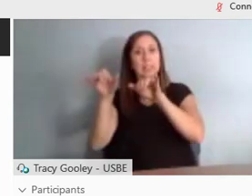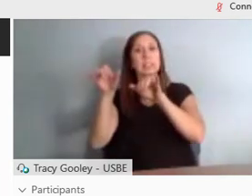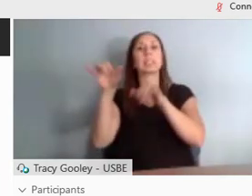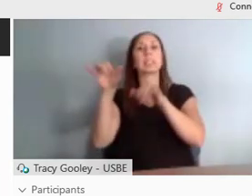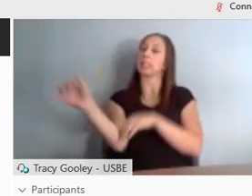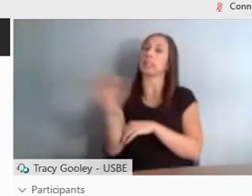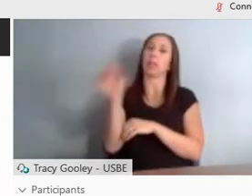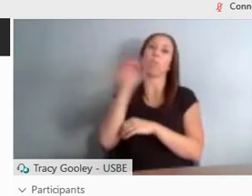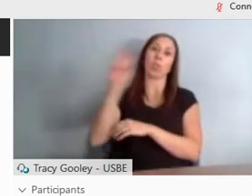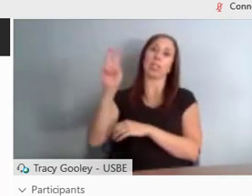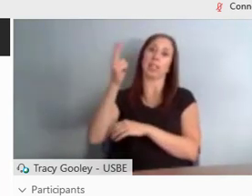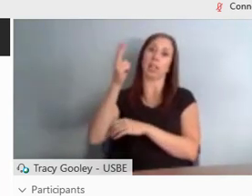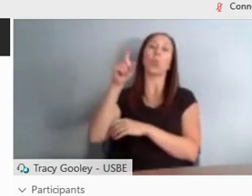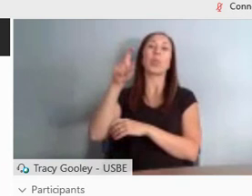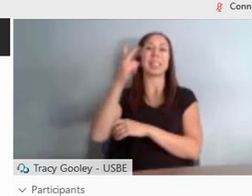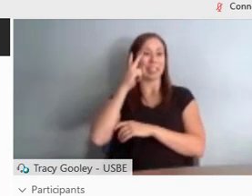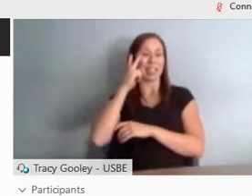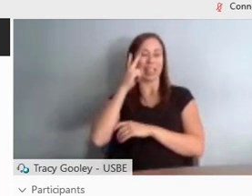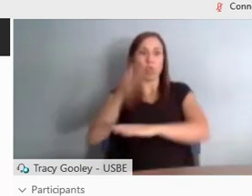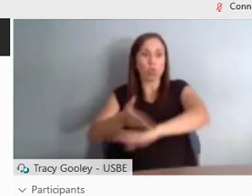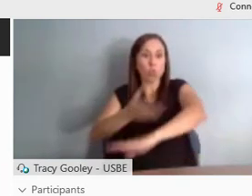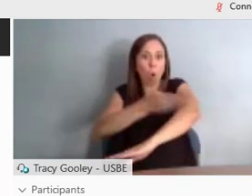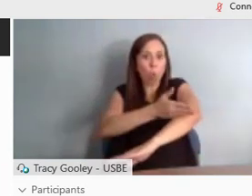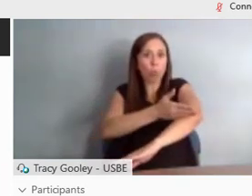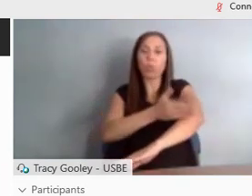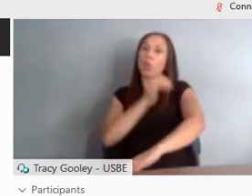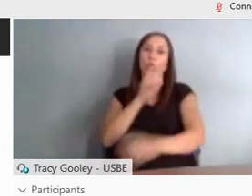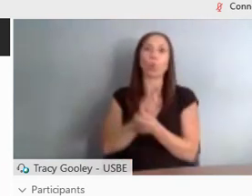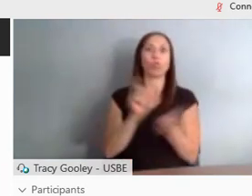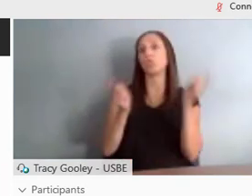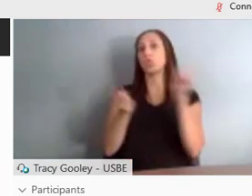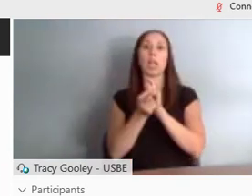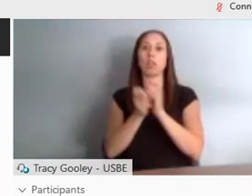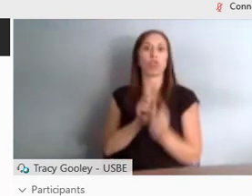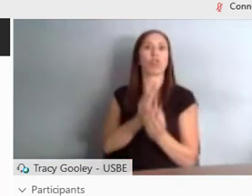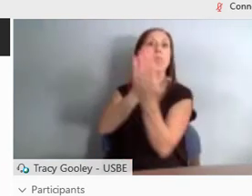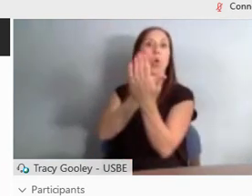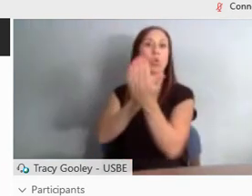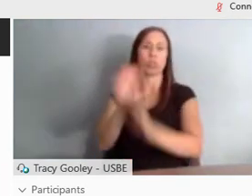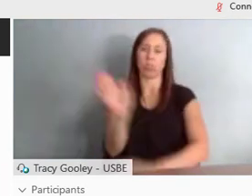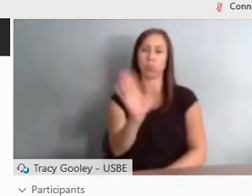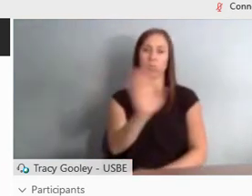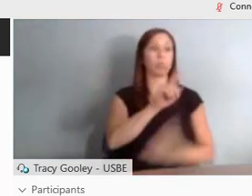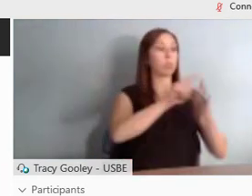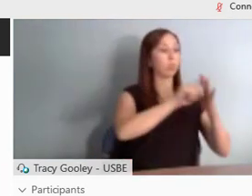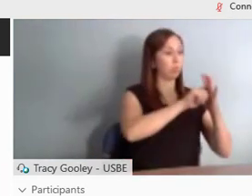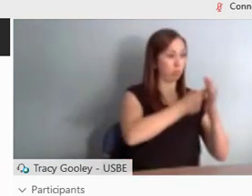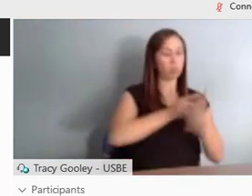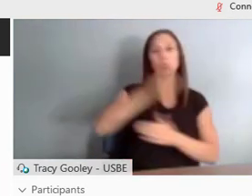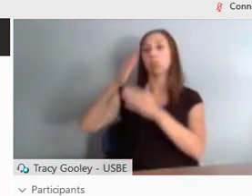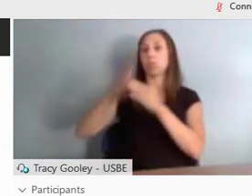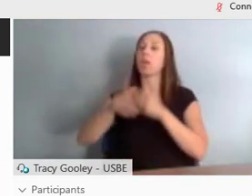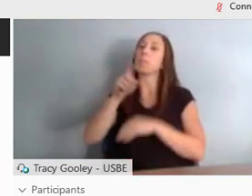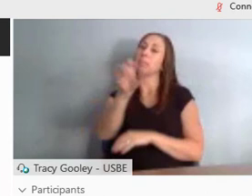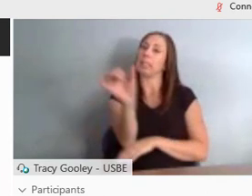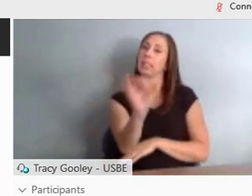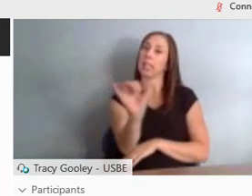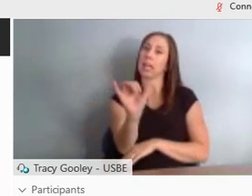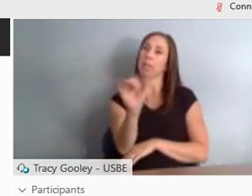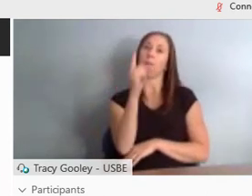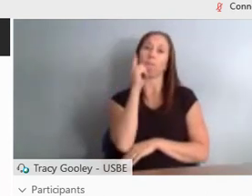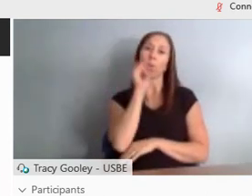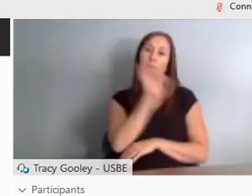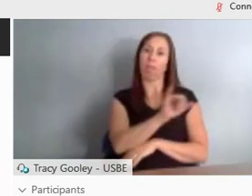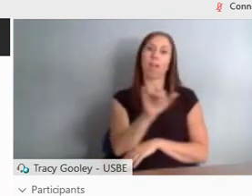exit because we are looking at that growth piece. So just don't change up the way you're administering the task for each student on that